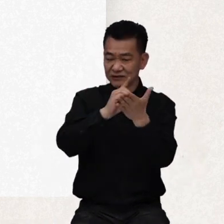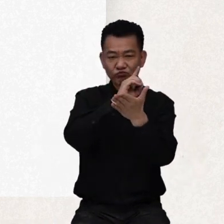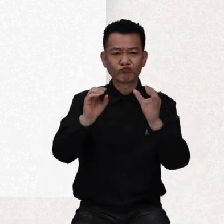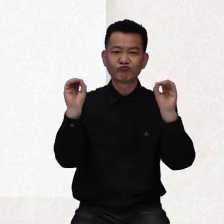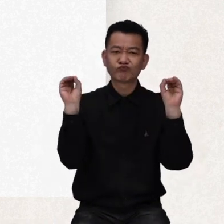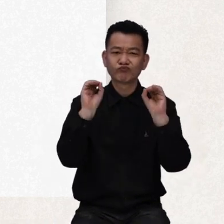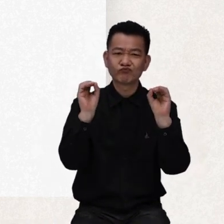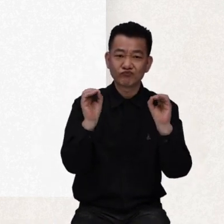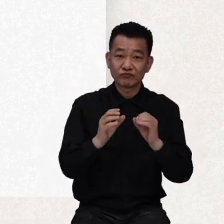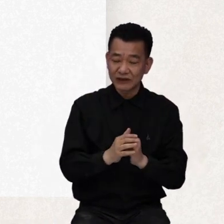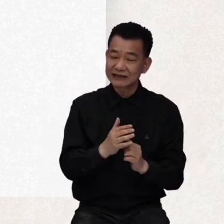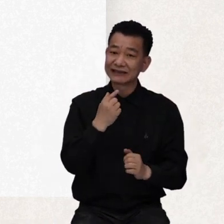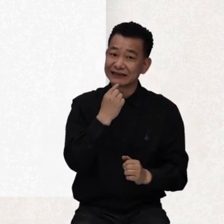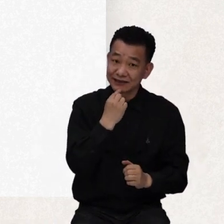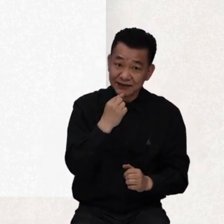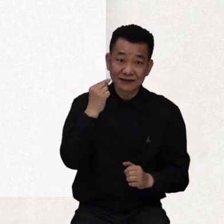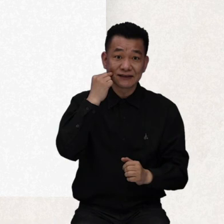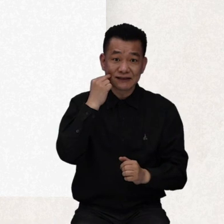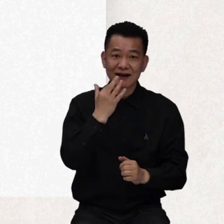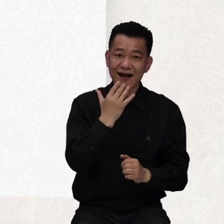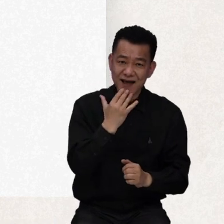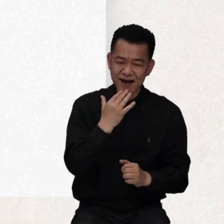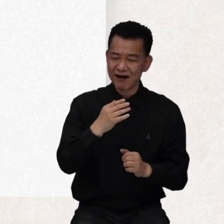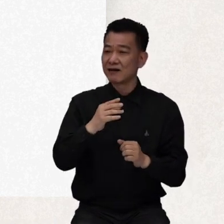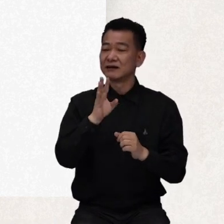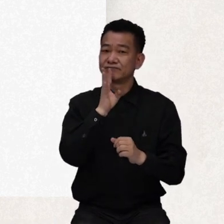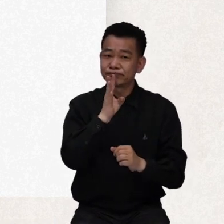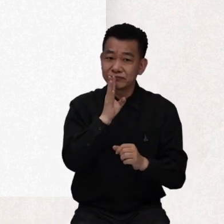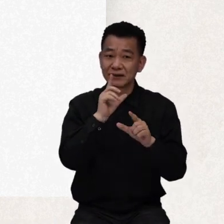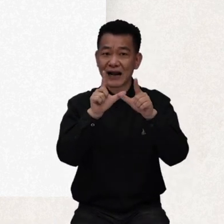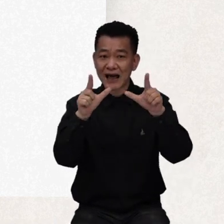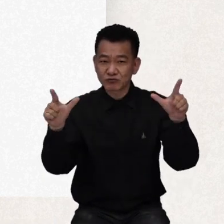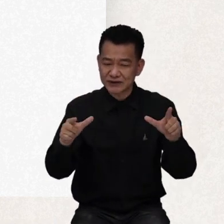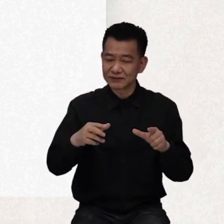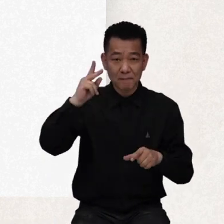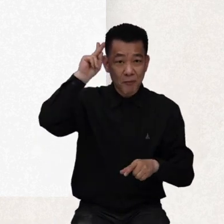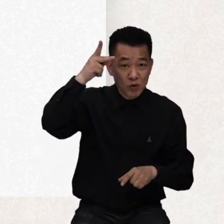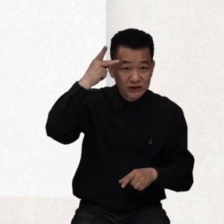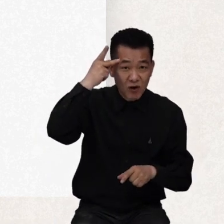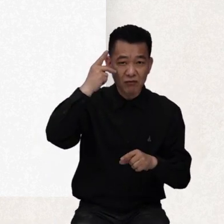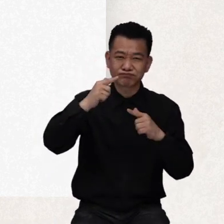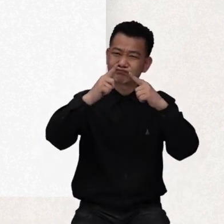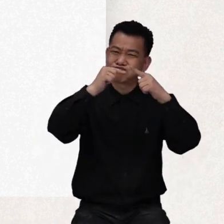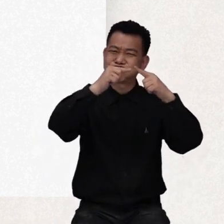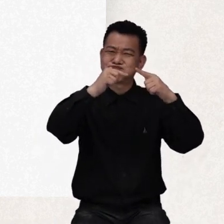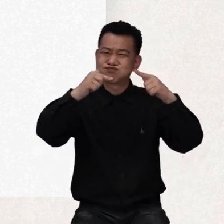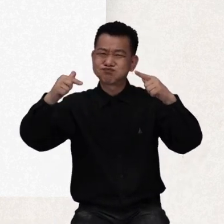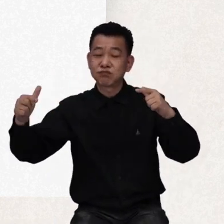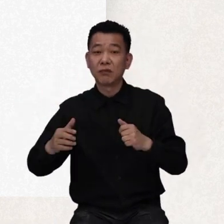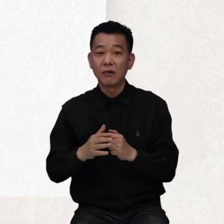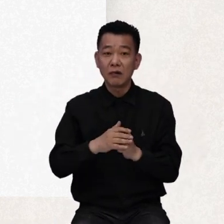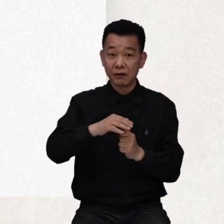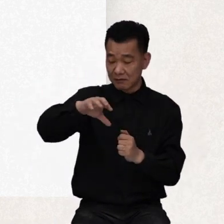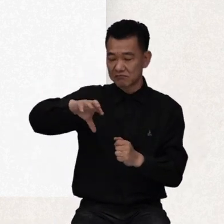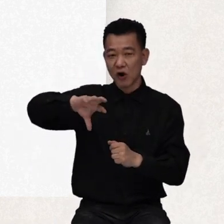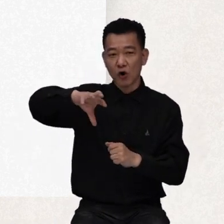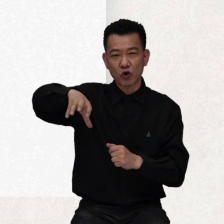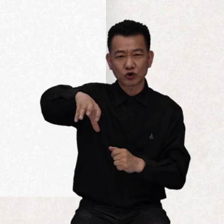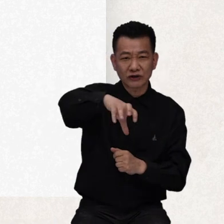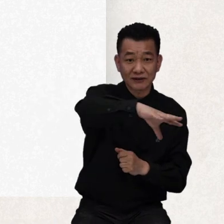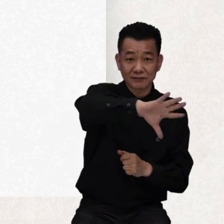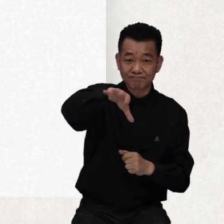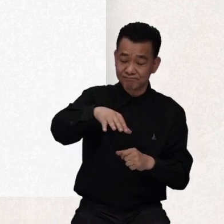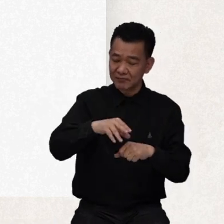such as race, color, sex, language, religion, political or other opinion, national or social